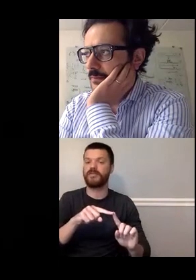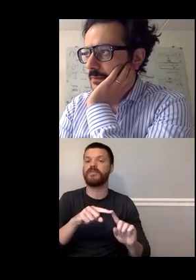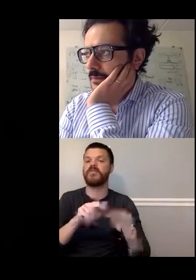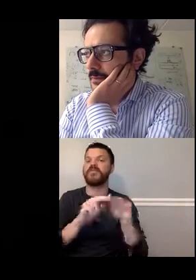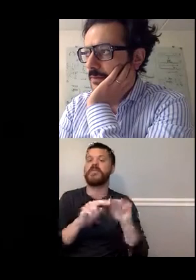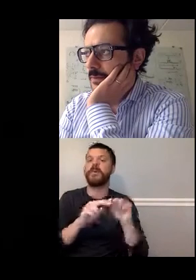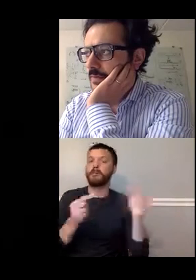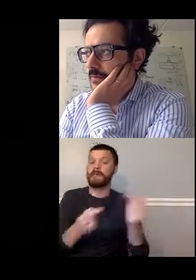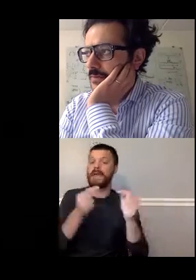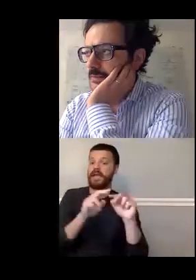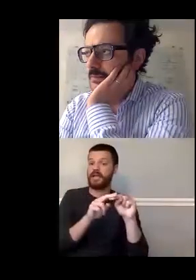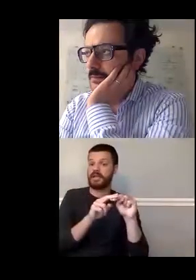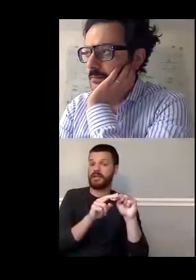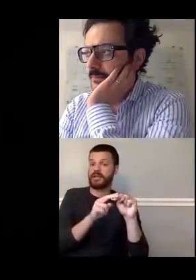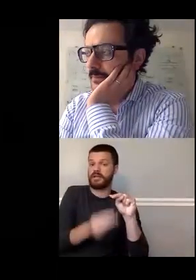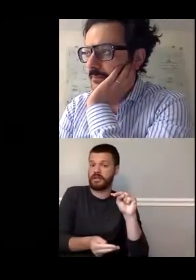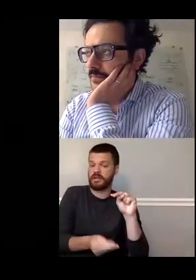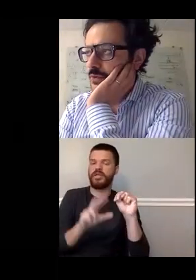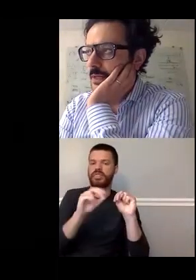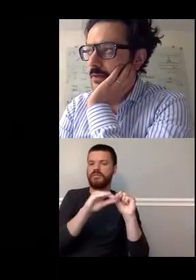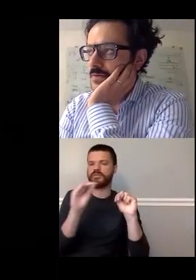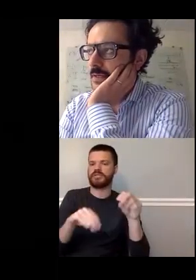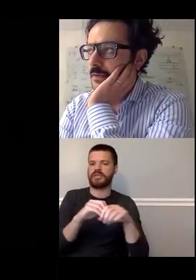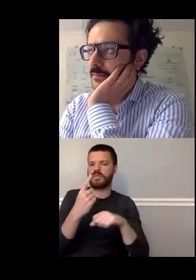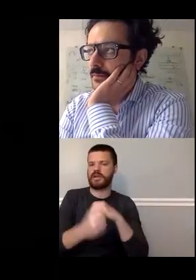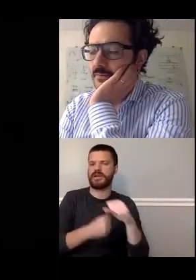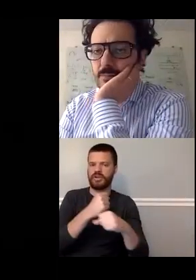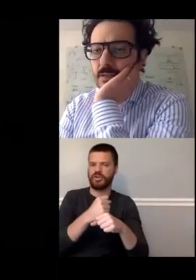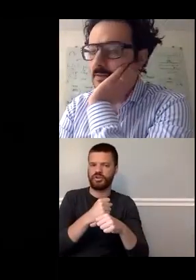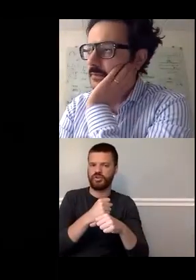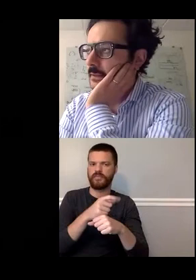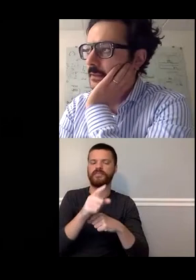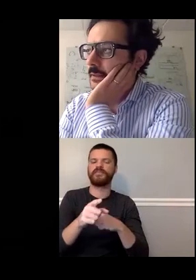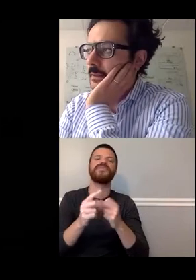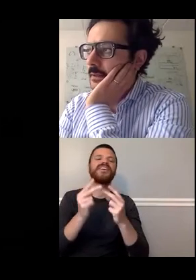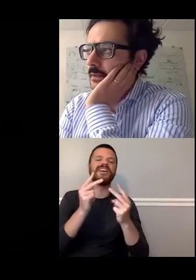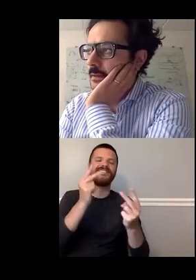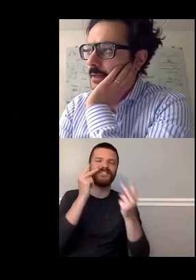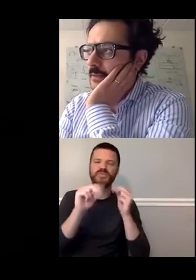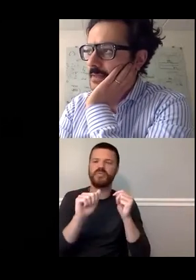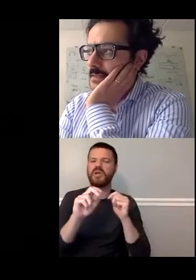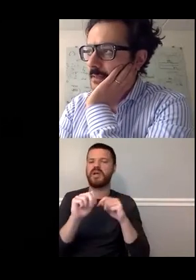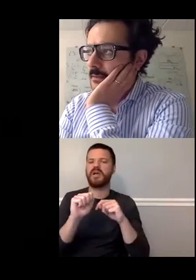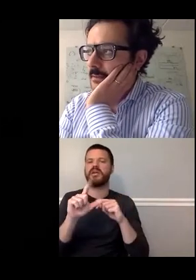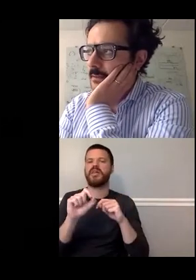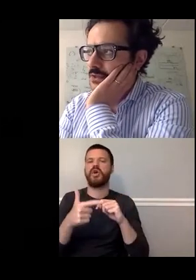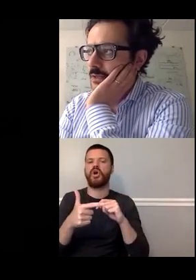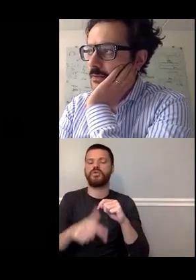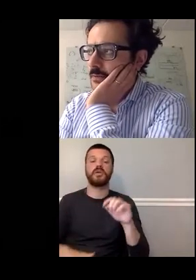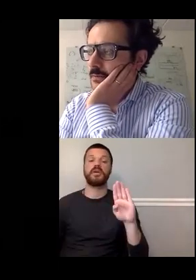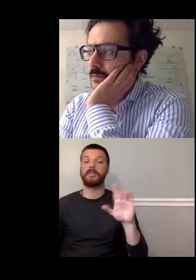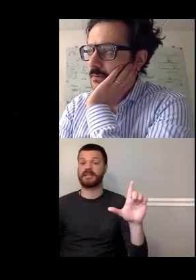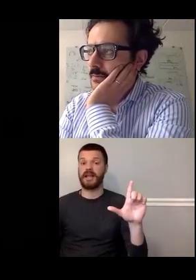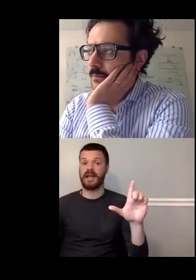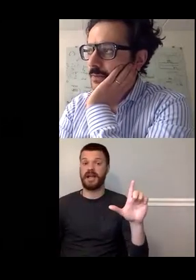at 1 year. So this is the visual analog scale of their pain rating at baseline and the